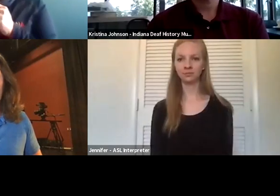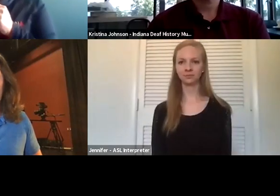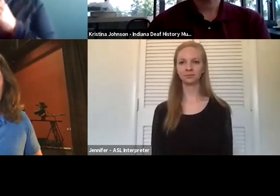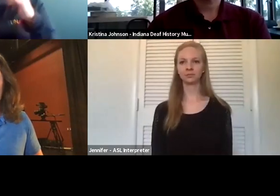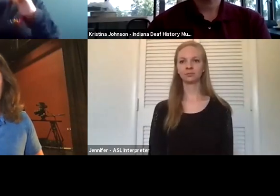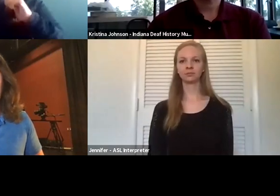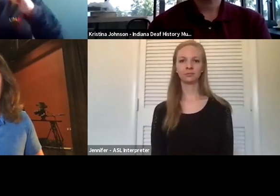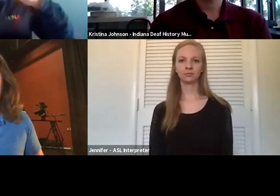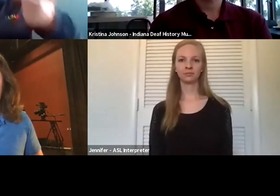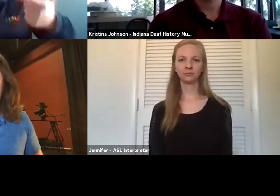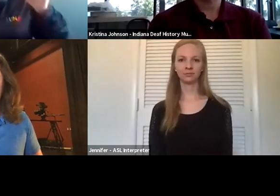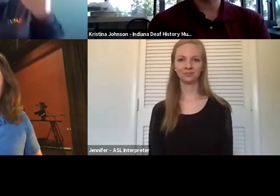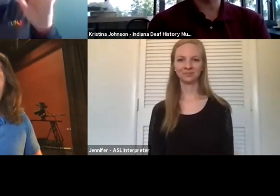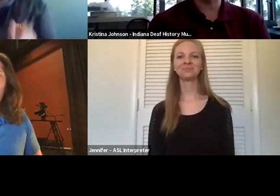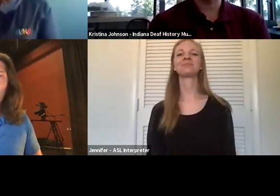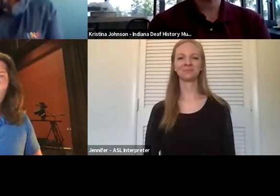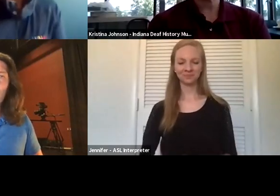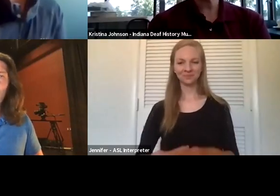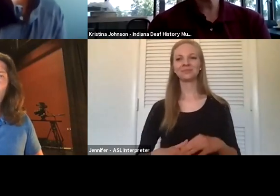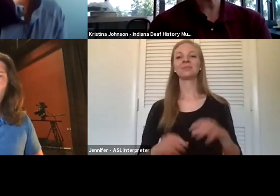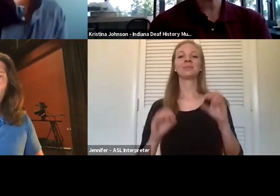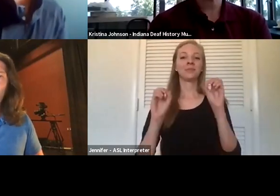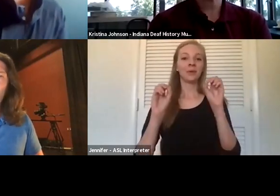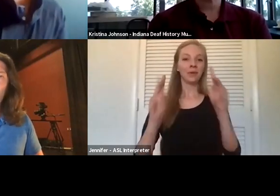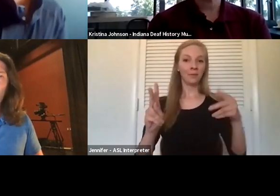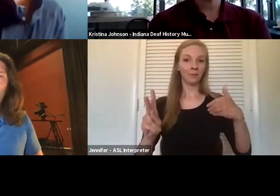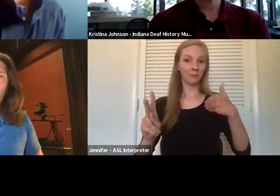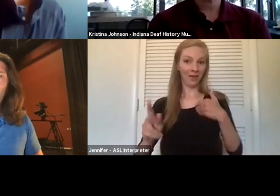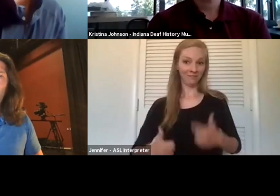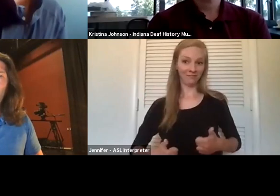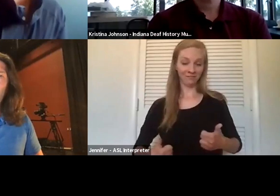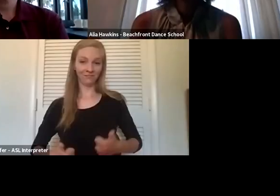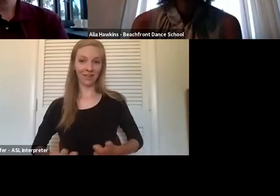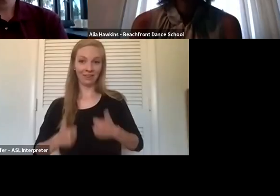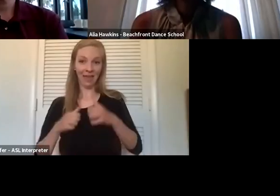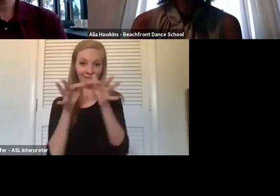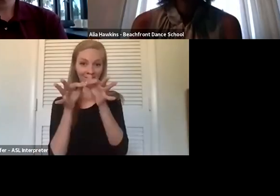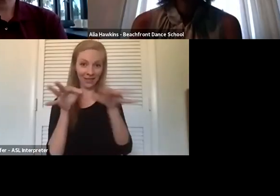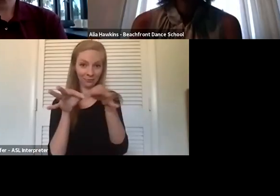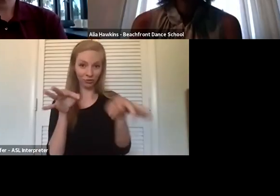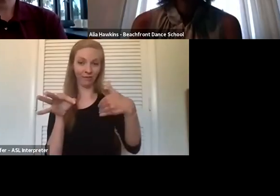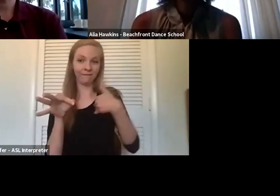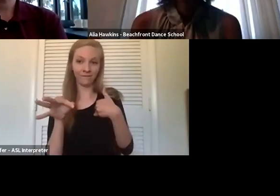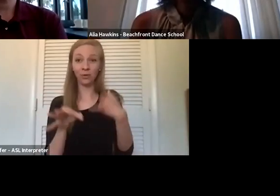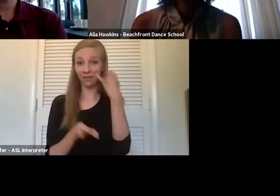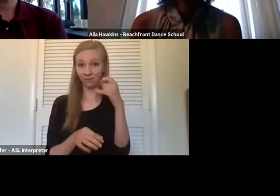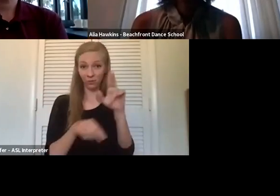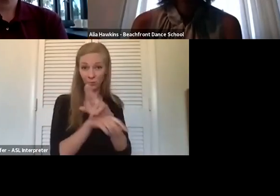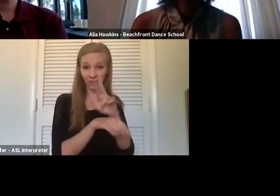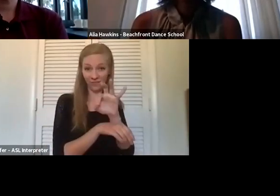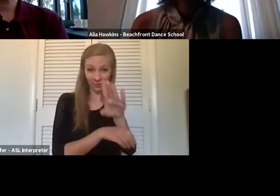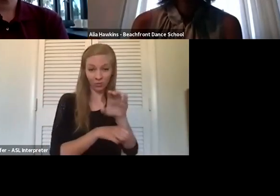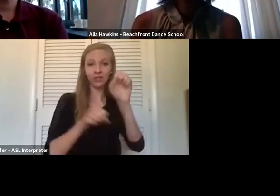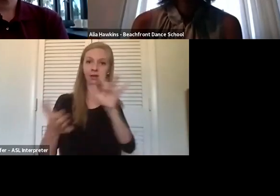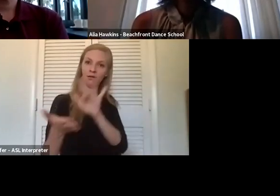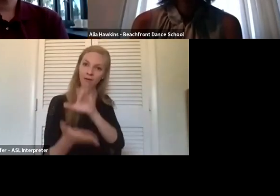Also, we have live captioning provided for this webinar. If you are on Facebook, you can turn on the captions at